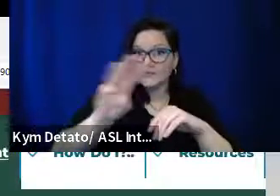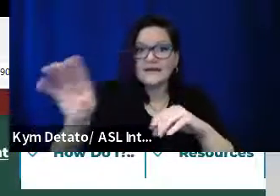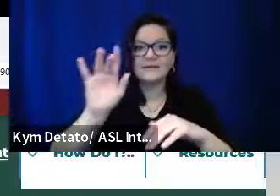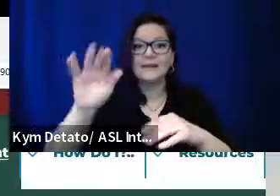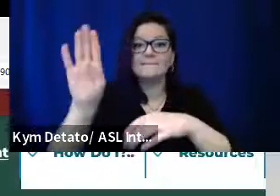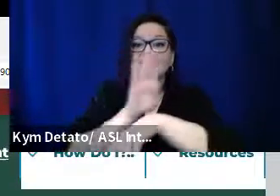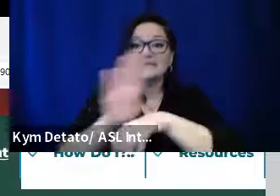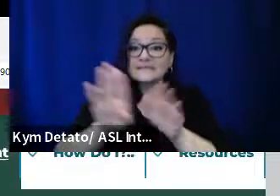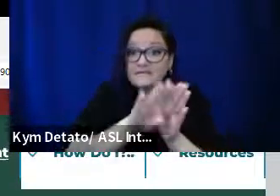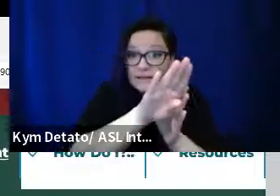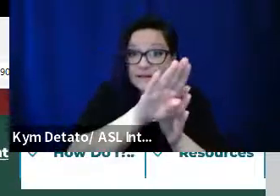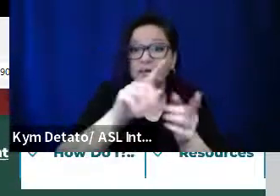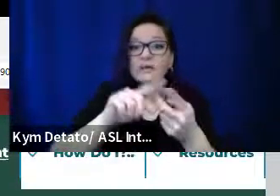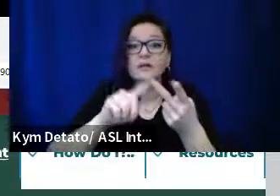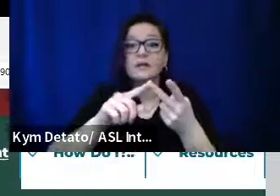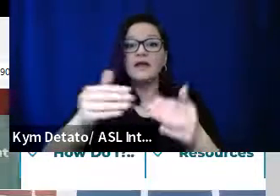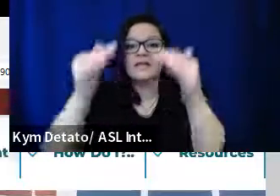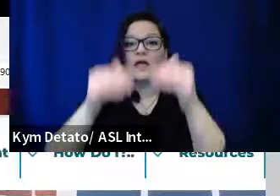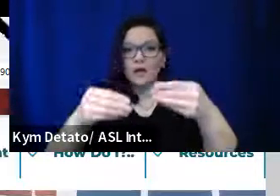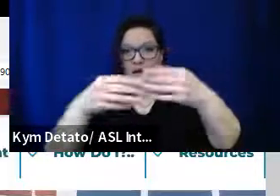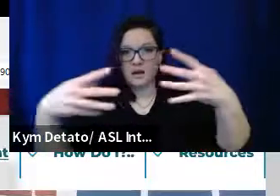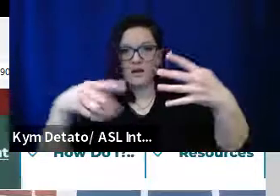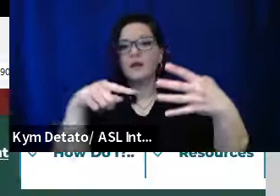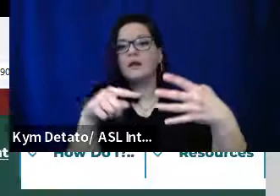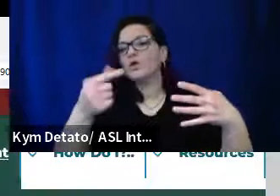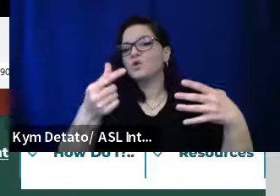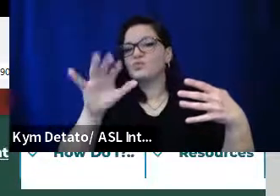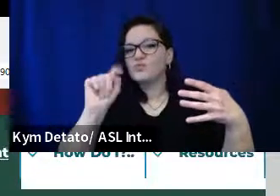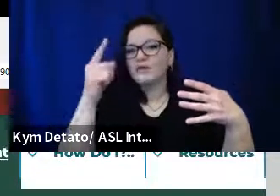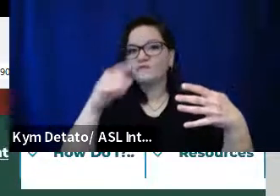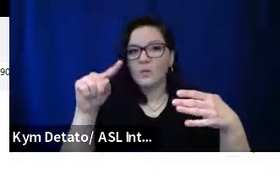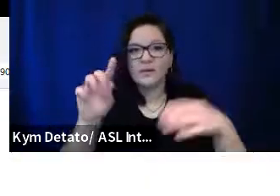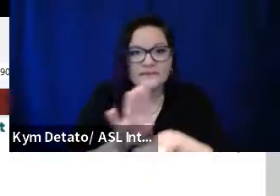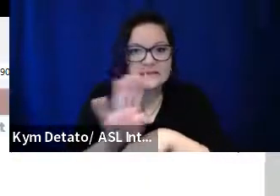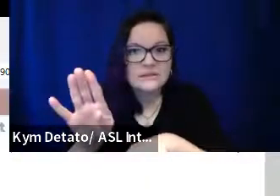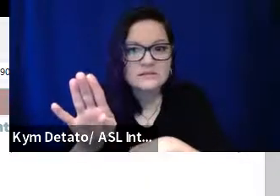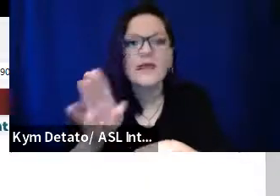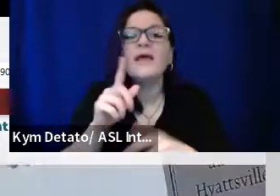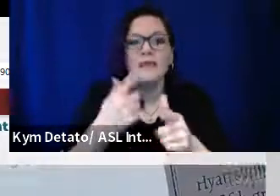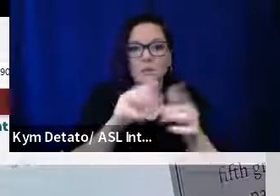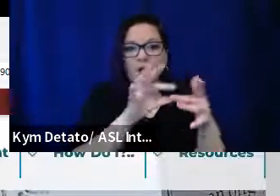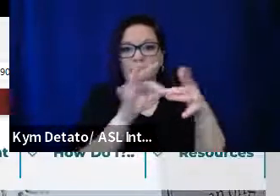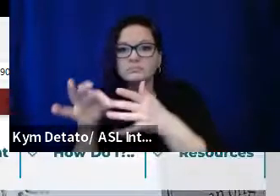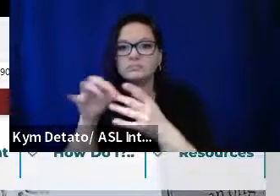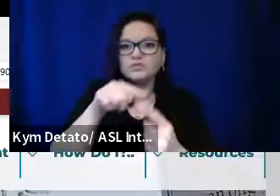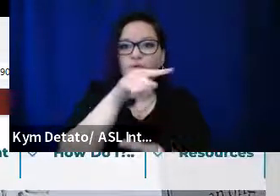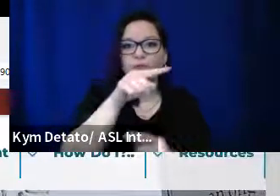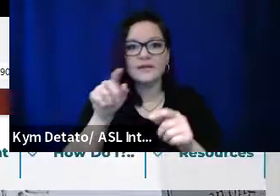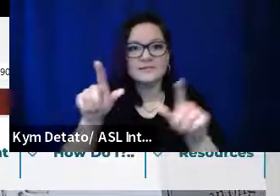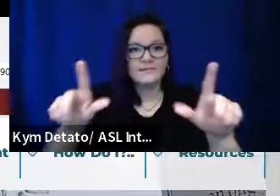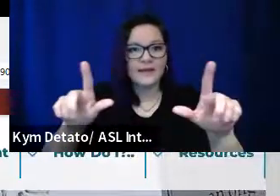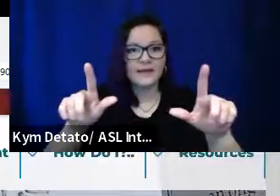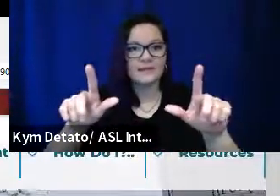Development, Grants for Hyattsville Businesses, and you'll be brought to this page. And commercial